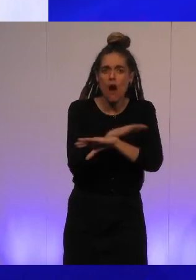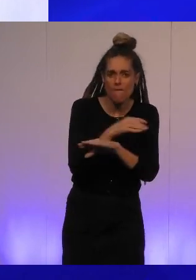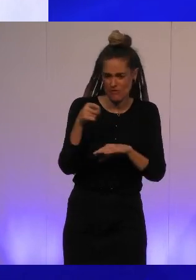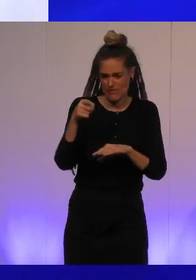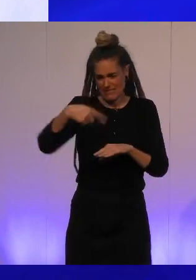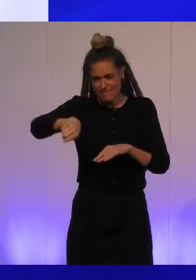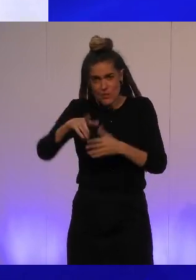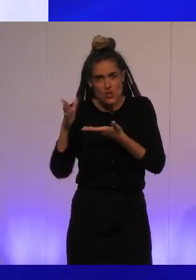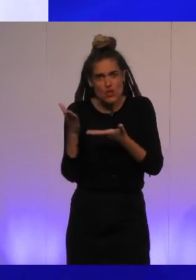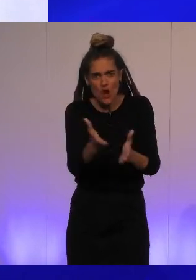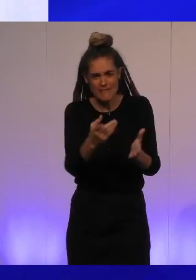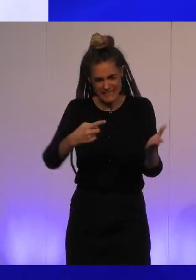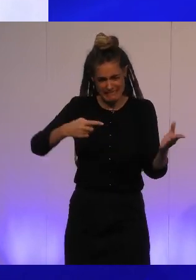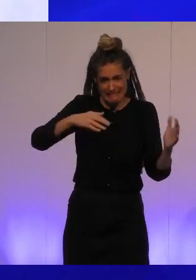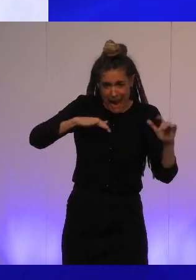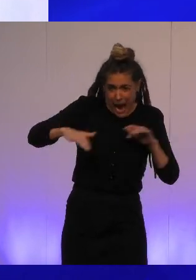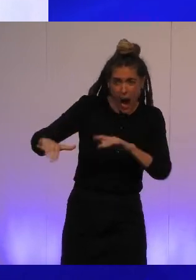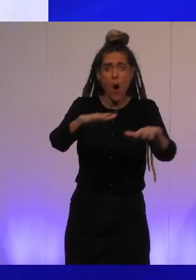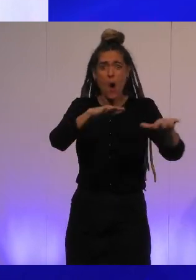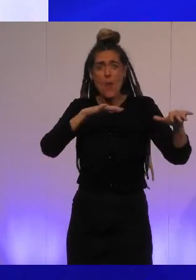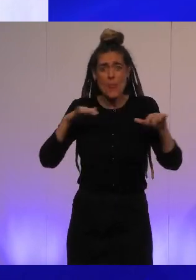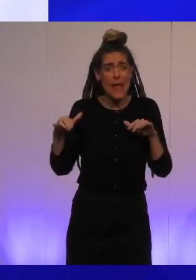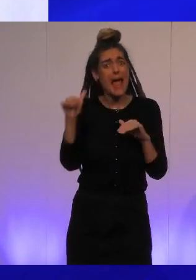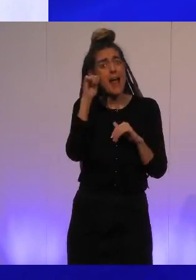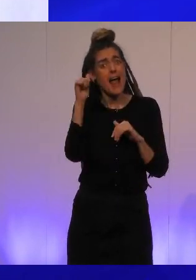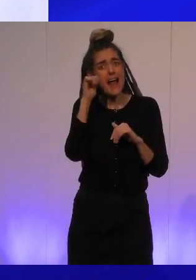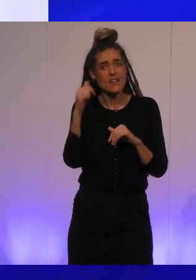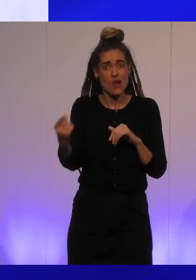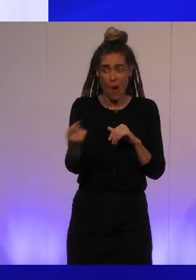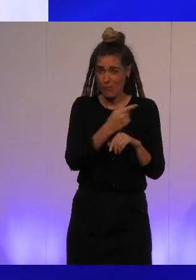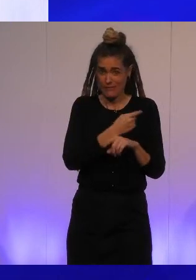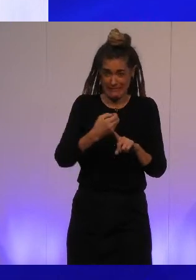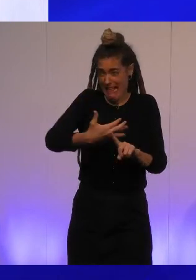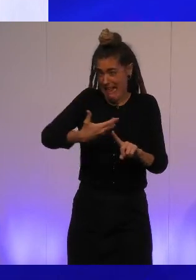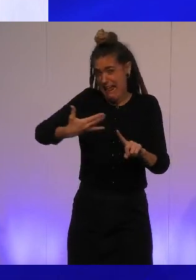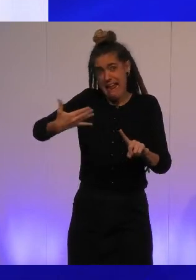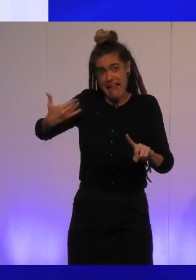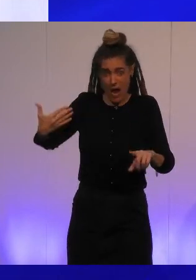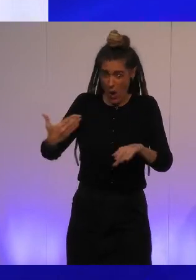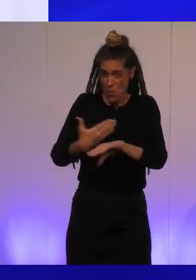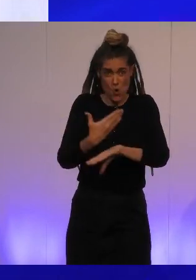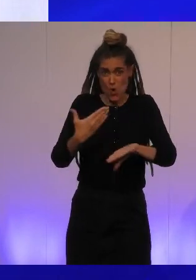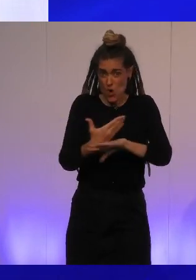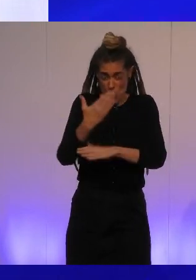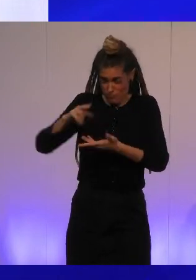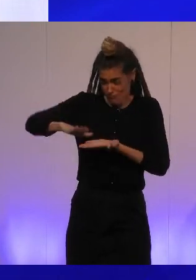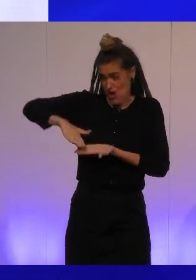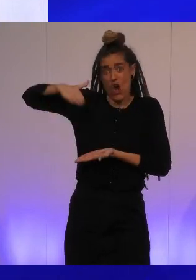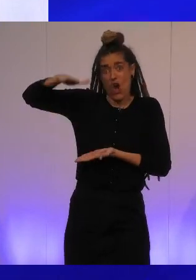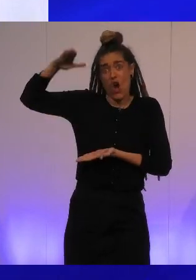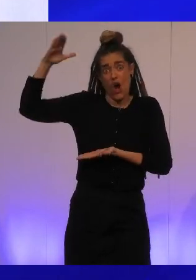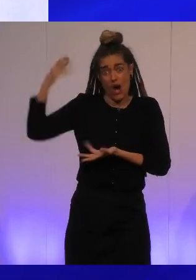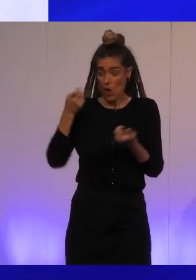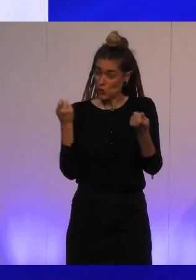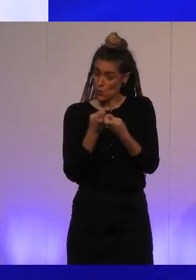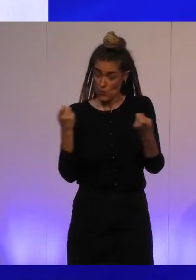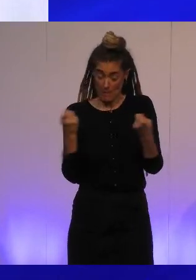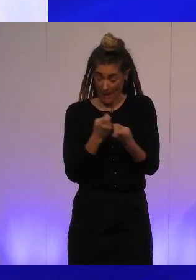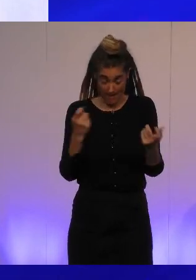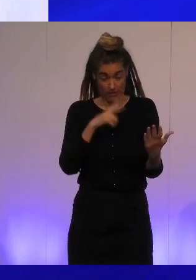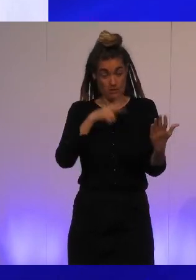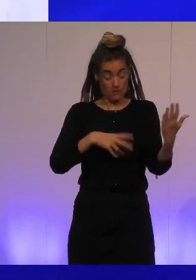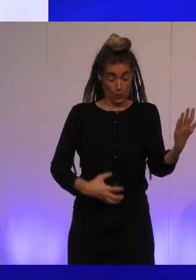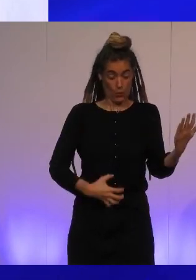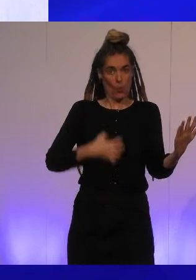know that there are backlogs of work, and if you read the newspapers, you could be quite alarmed with